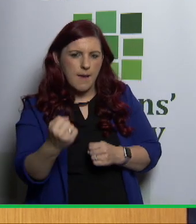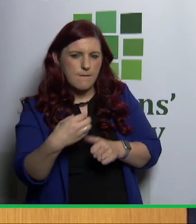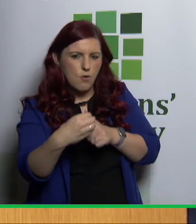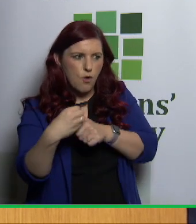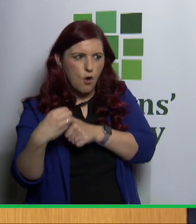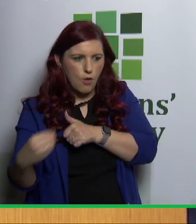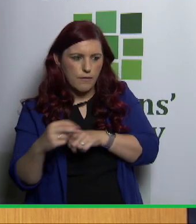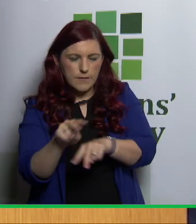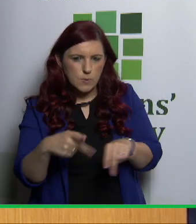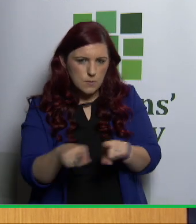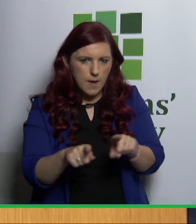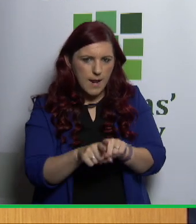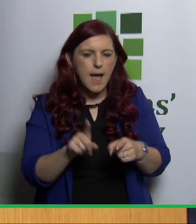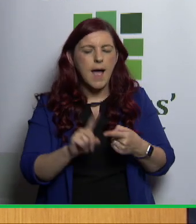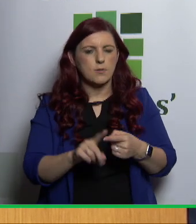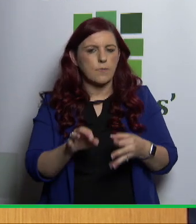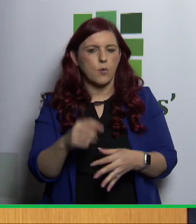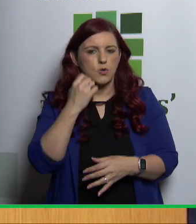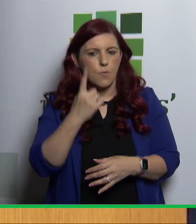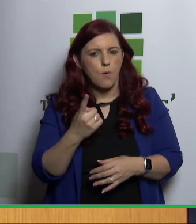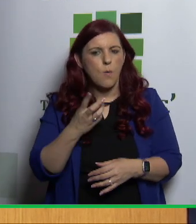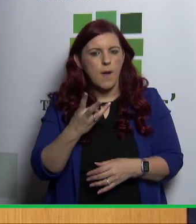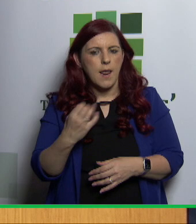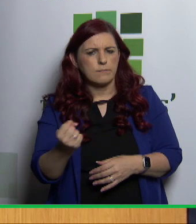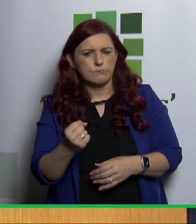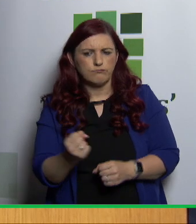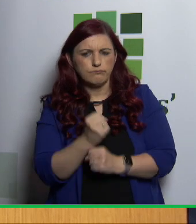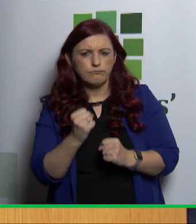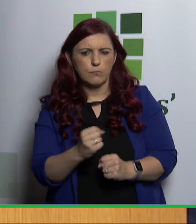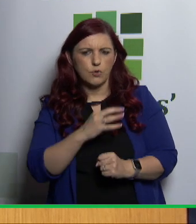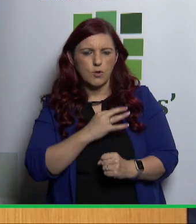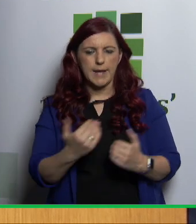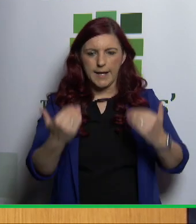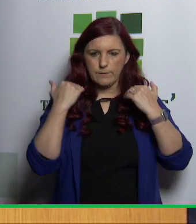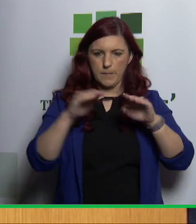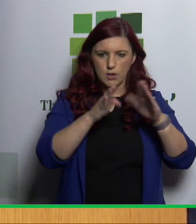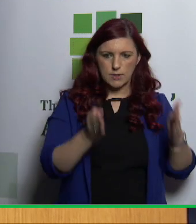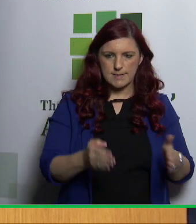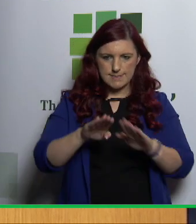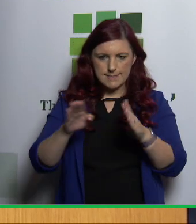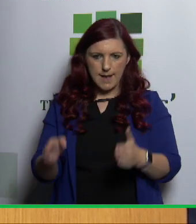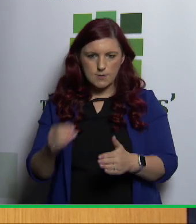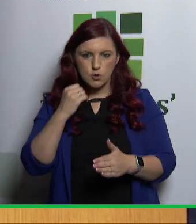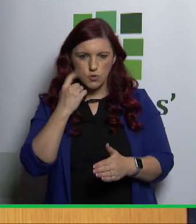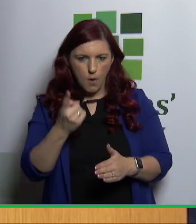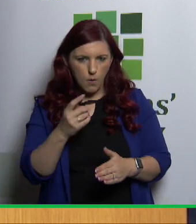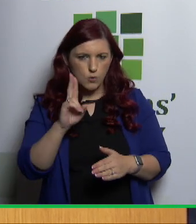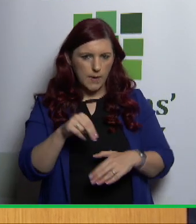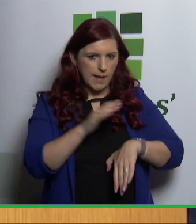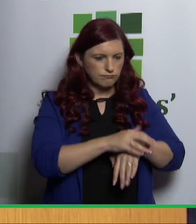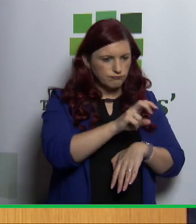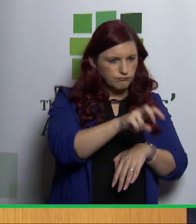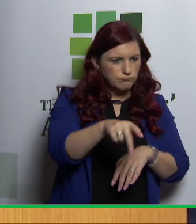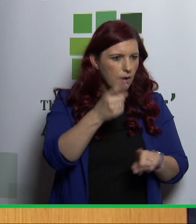further videos. And indeed, tomorrow we'll have some really good information stands for you to walk and talk to people and get some idea of the